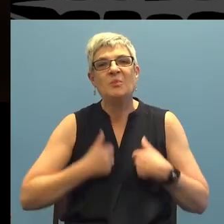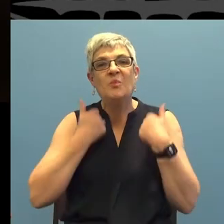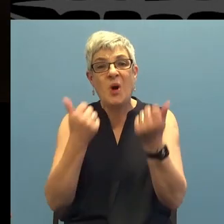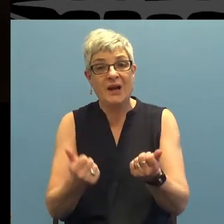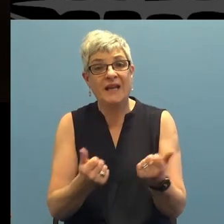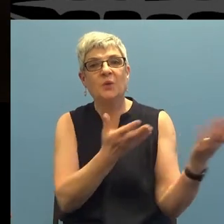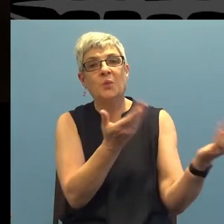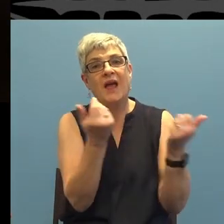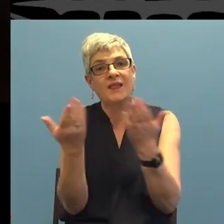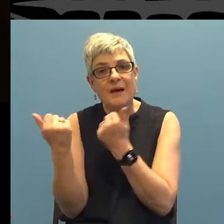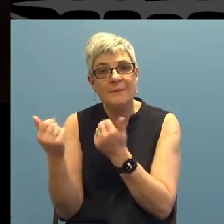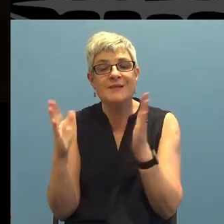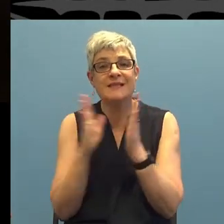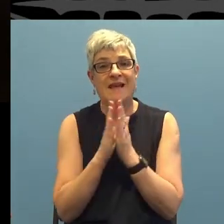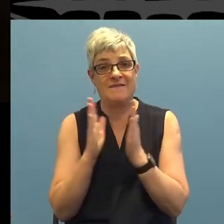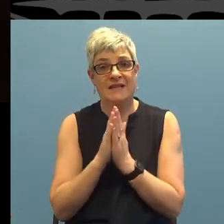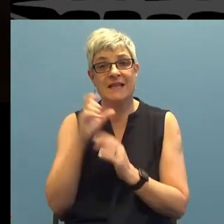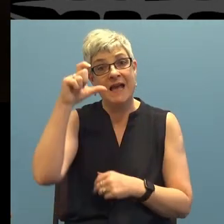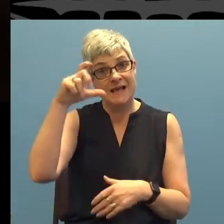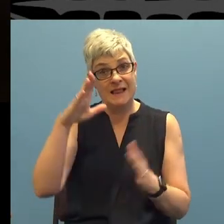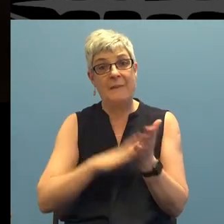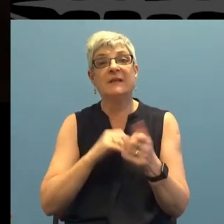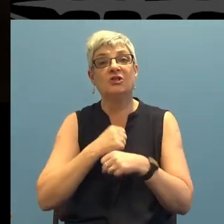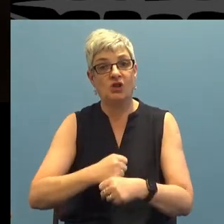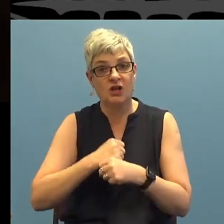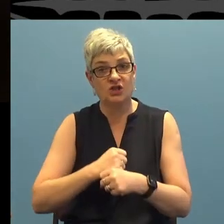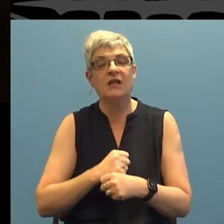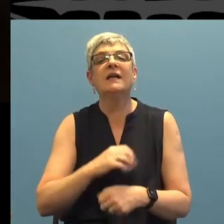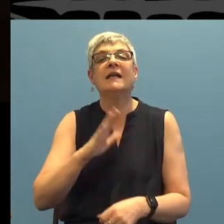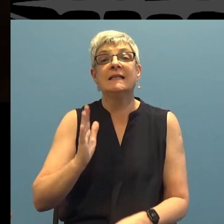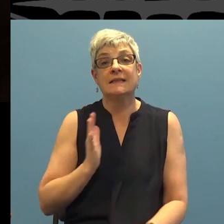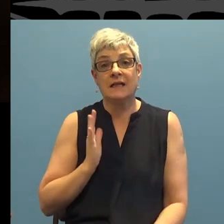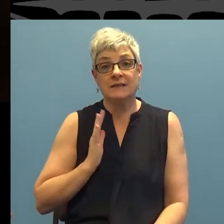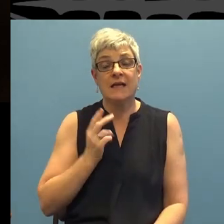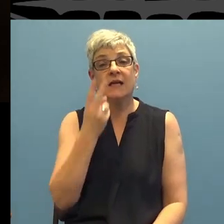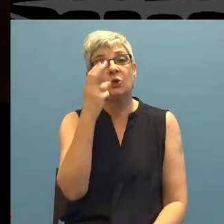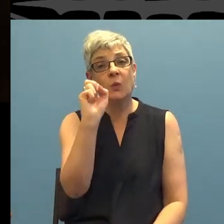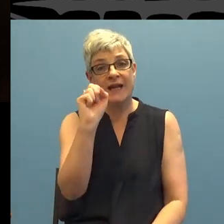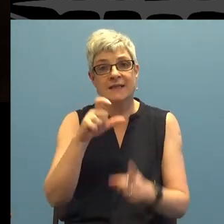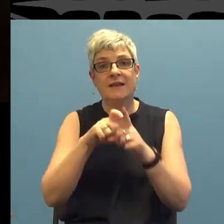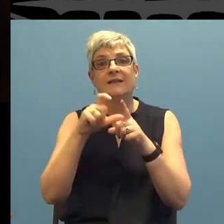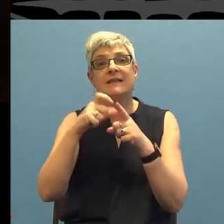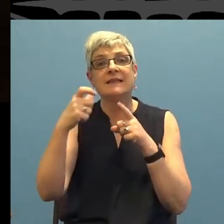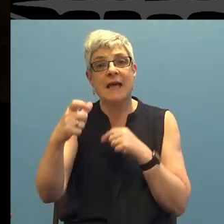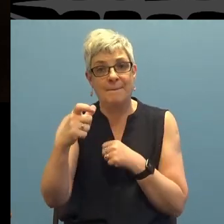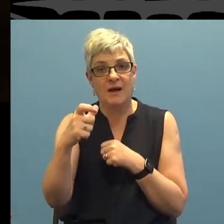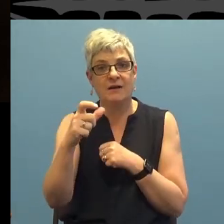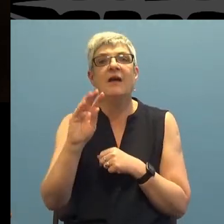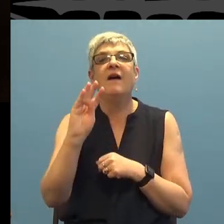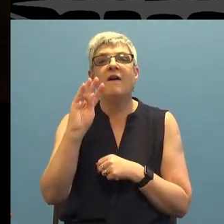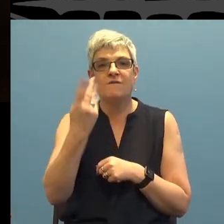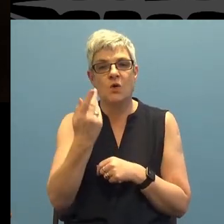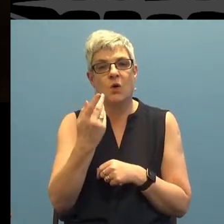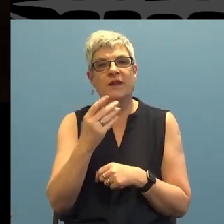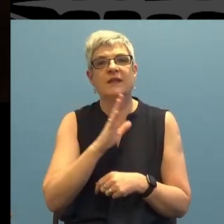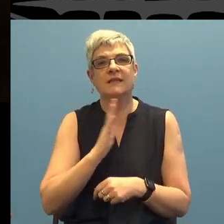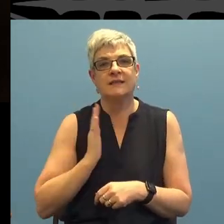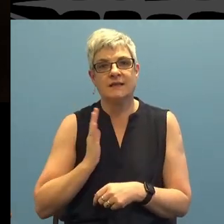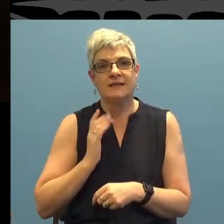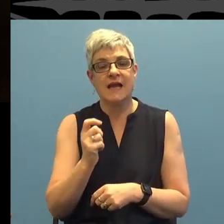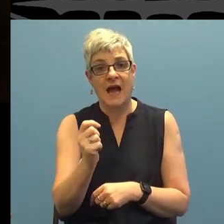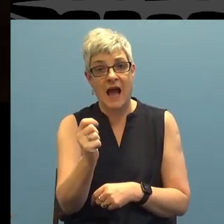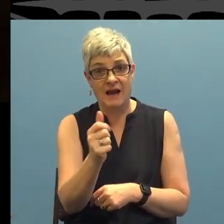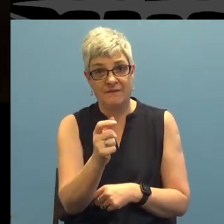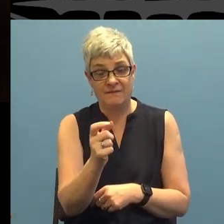Morning. Welcome to the service for Claremont Parish Church for Sunday the 20th of December, the fourth Sunday in Advent. My